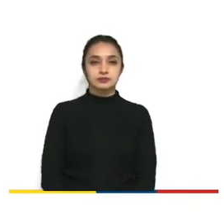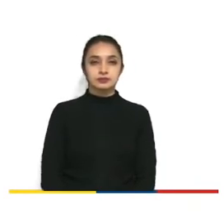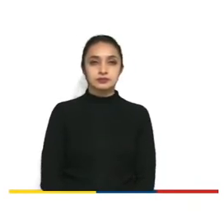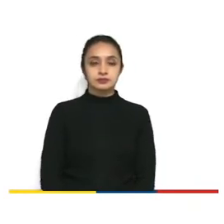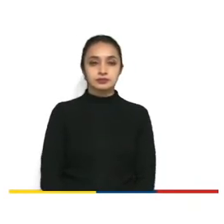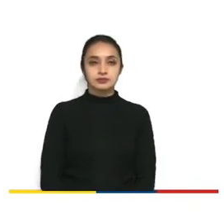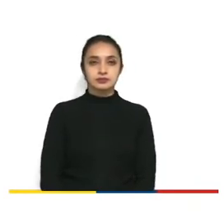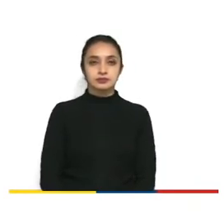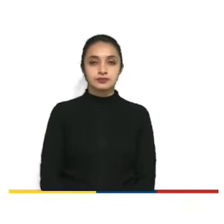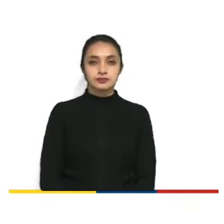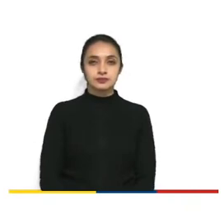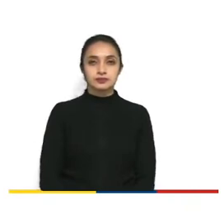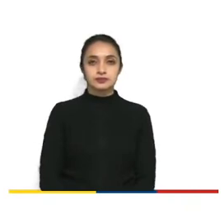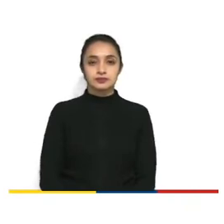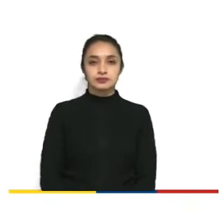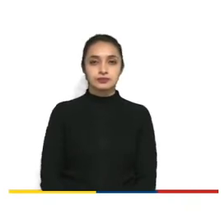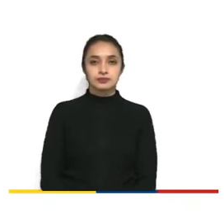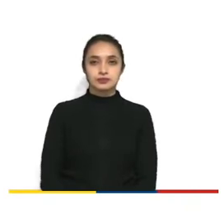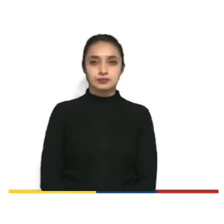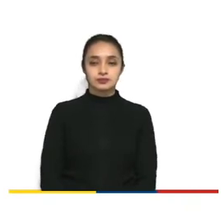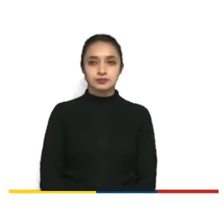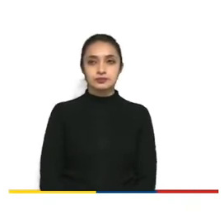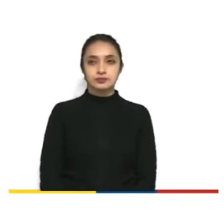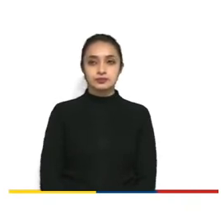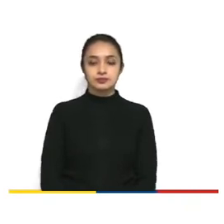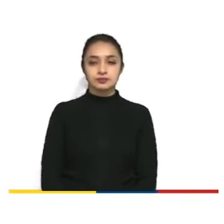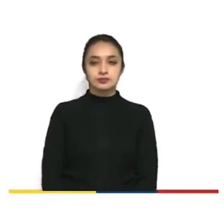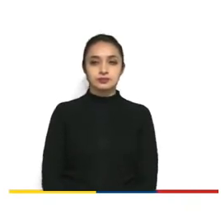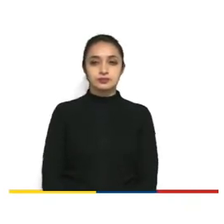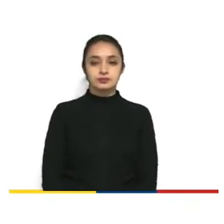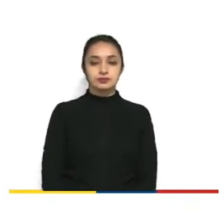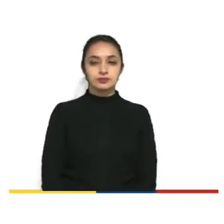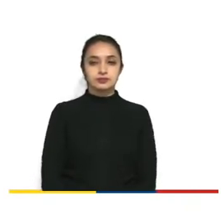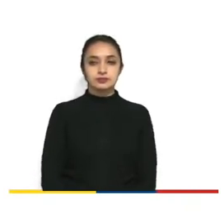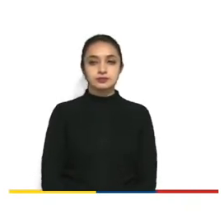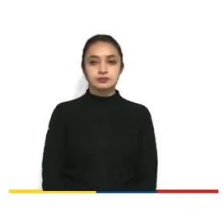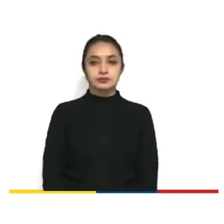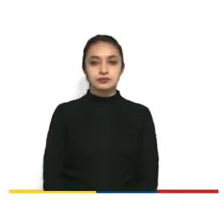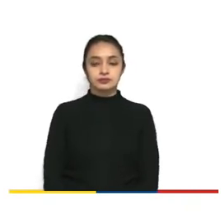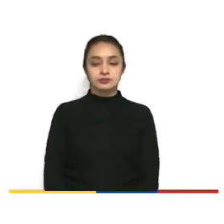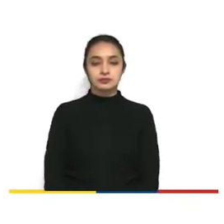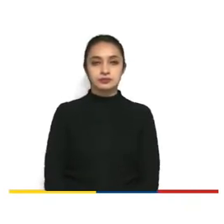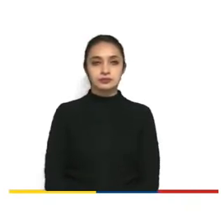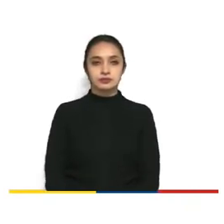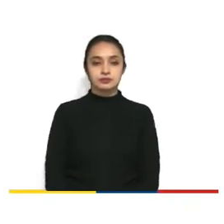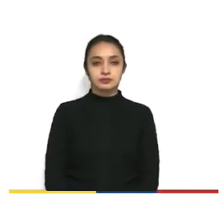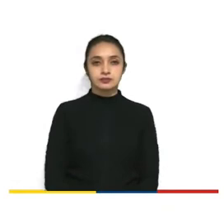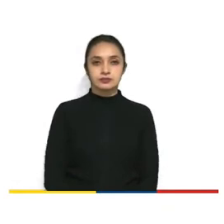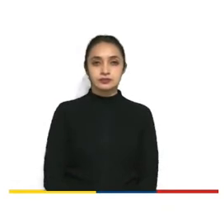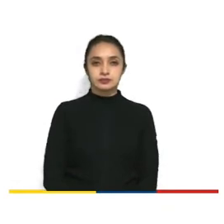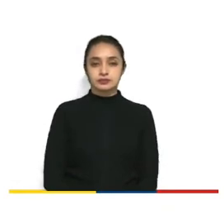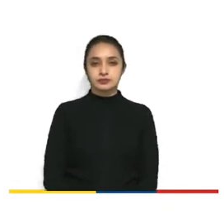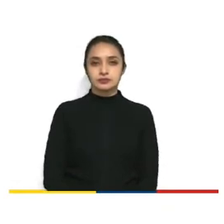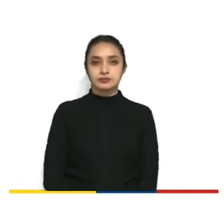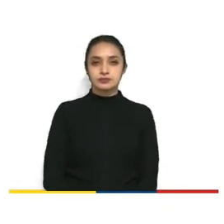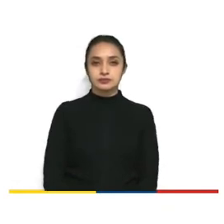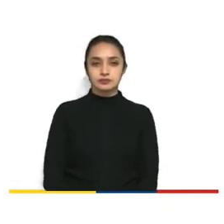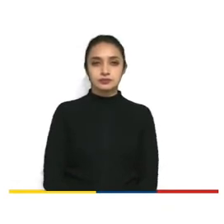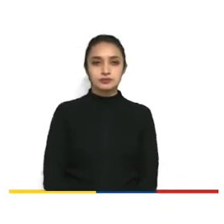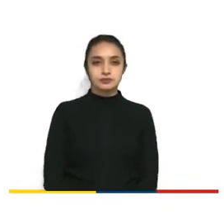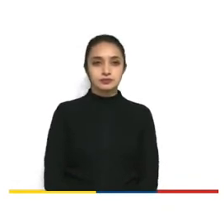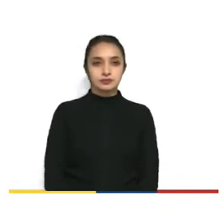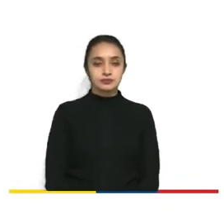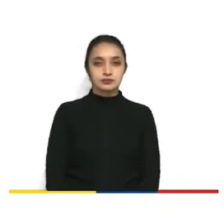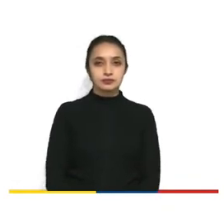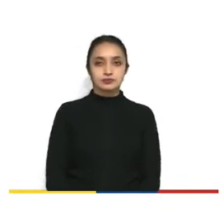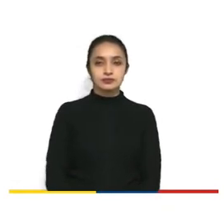only in the countries of the eu that had zero rating prices were rising so data volume became